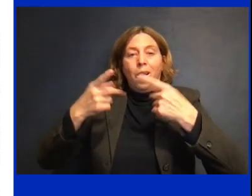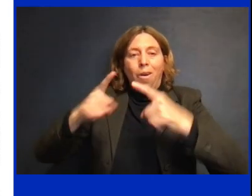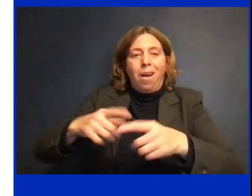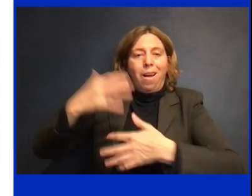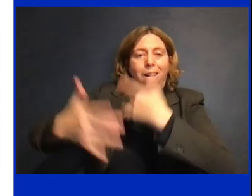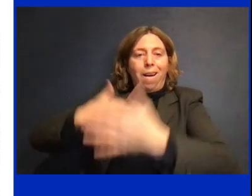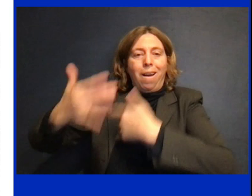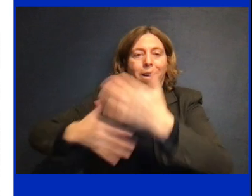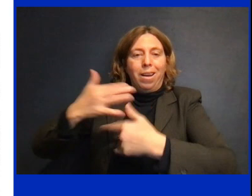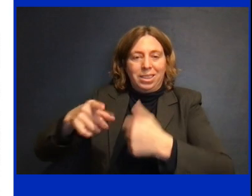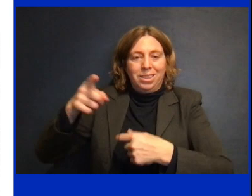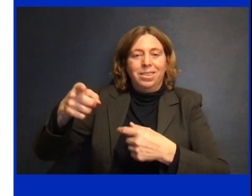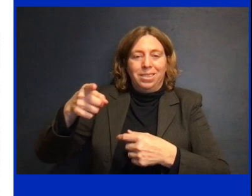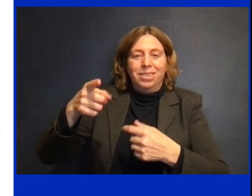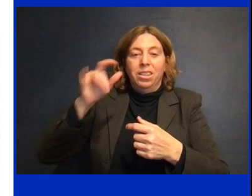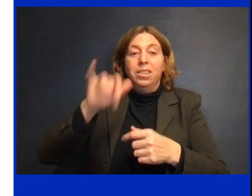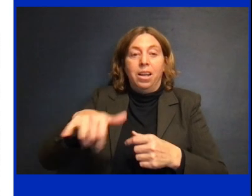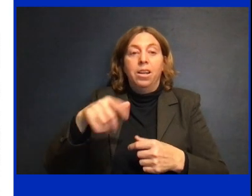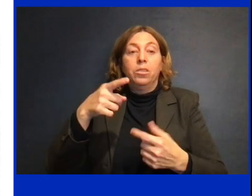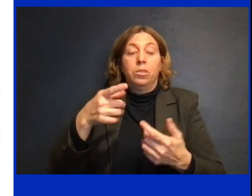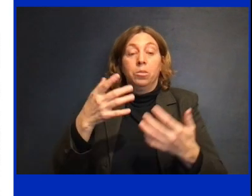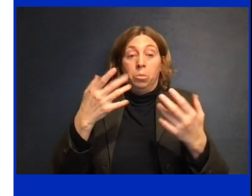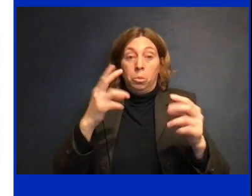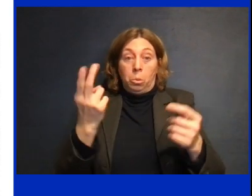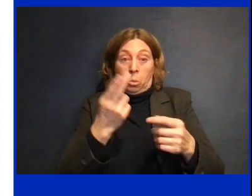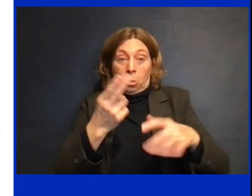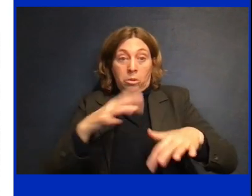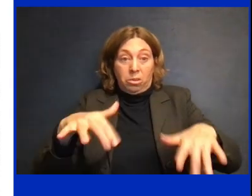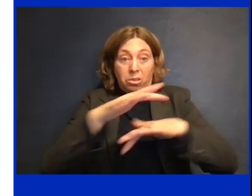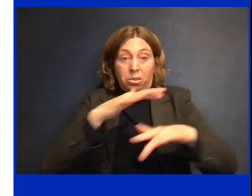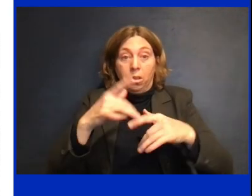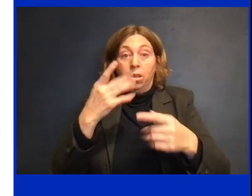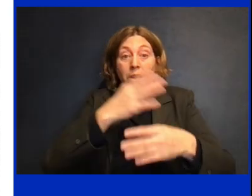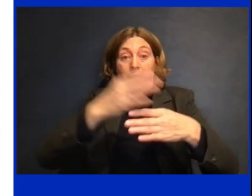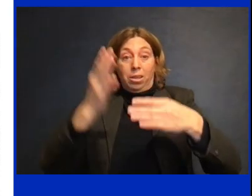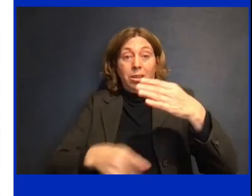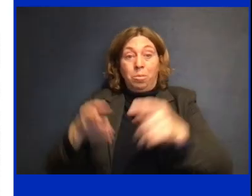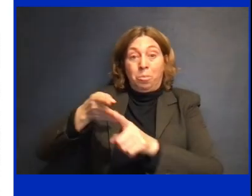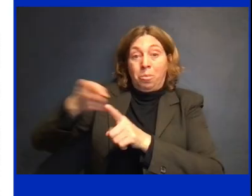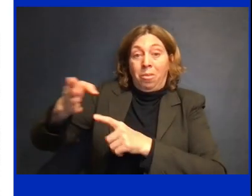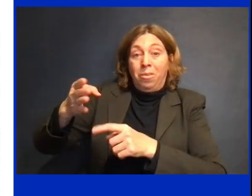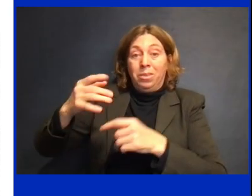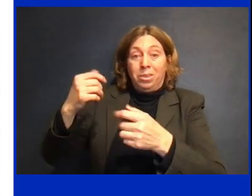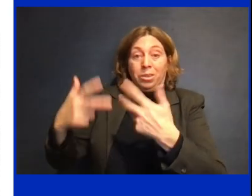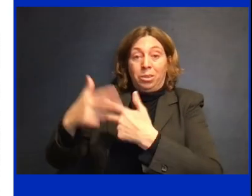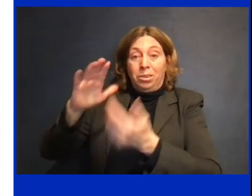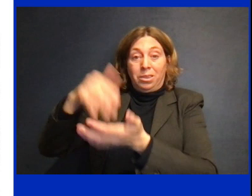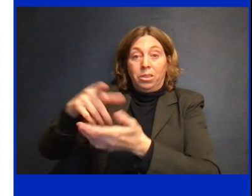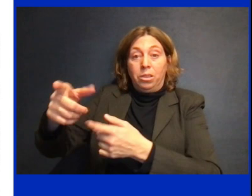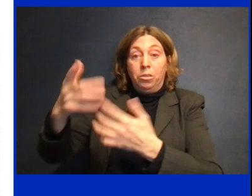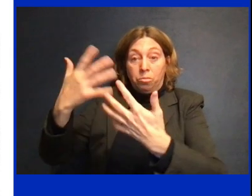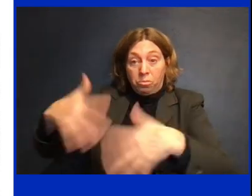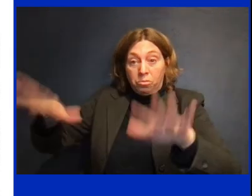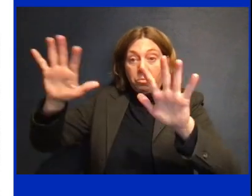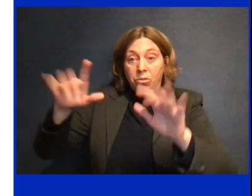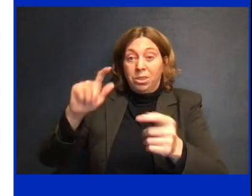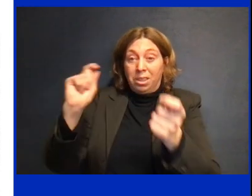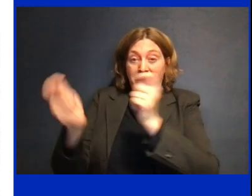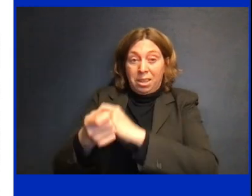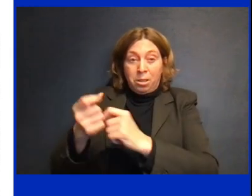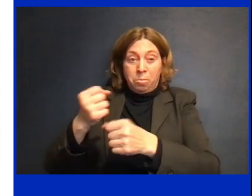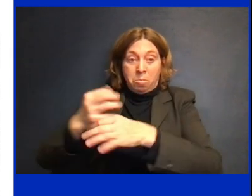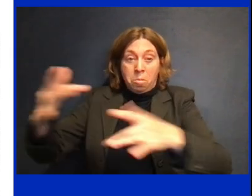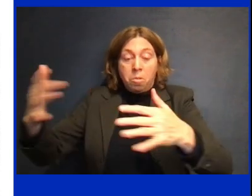of the replacement terminal. Following the completion of the main terminal, these areas will be transformed into expansive,